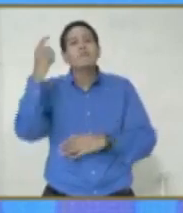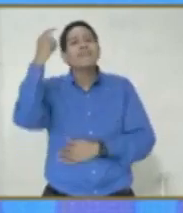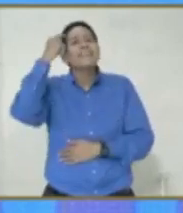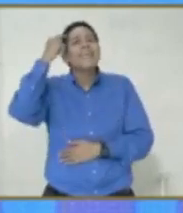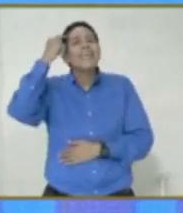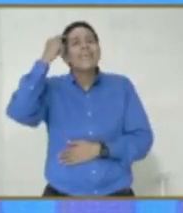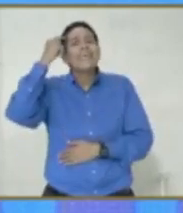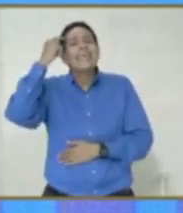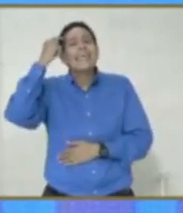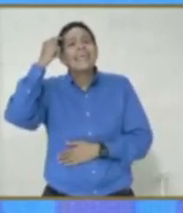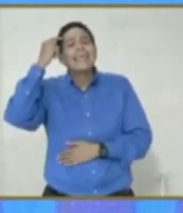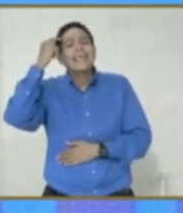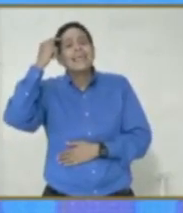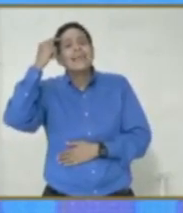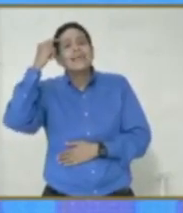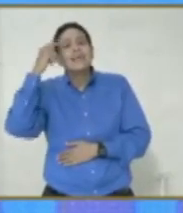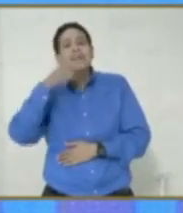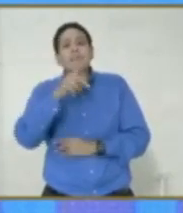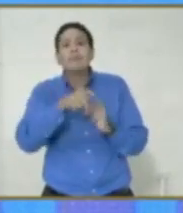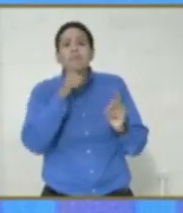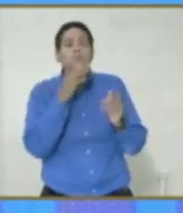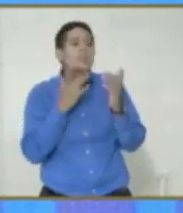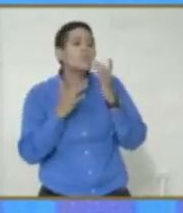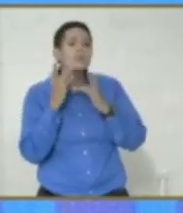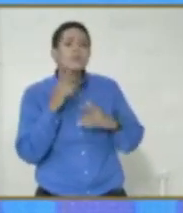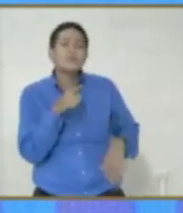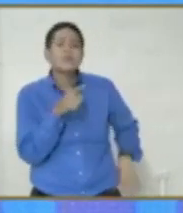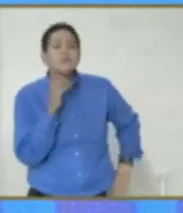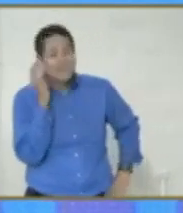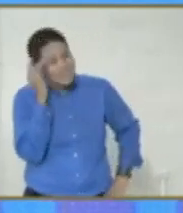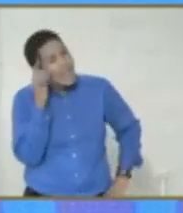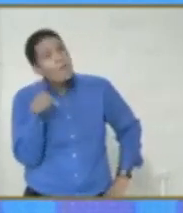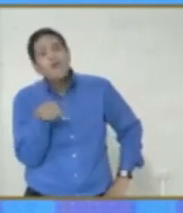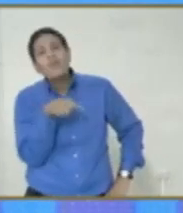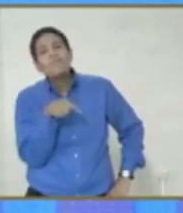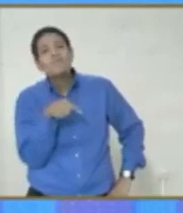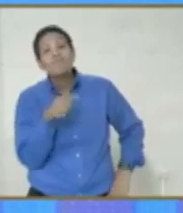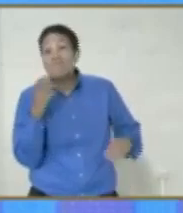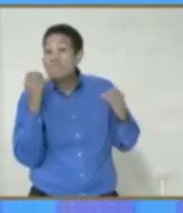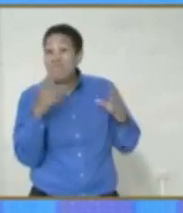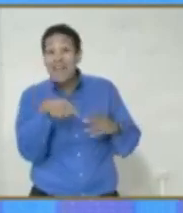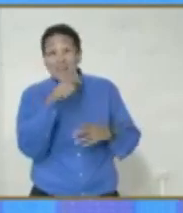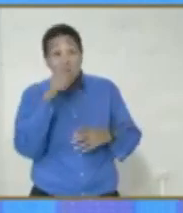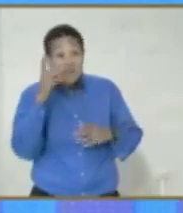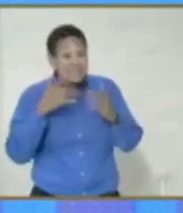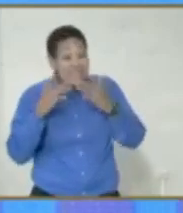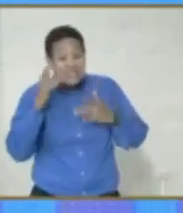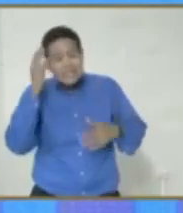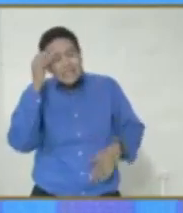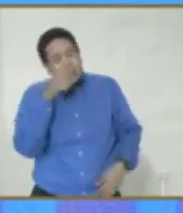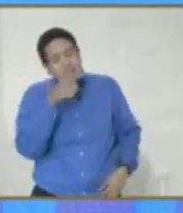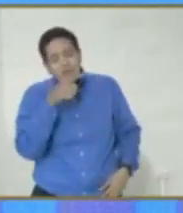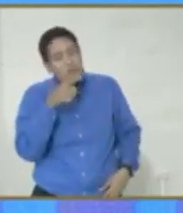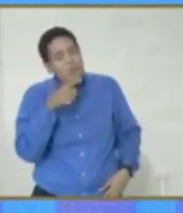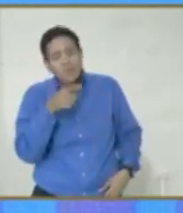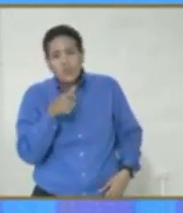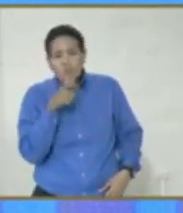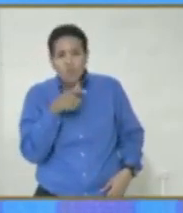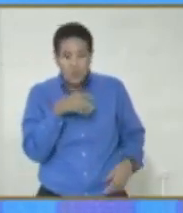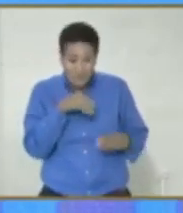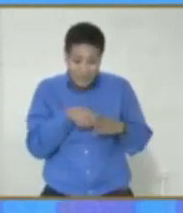about these less unfortunate. Many of these persons that fall in